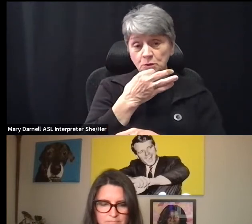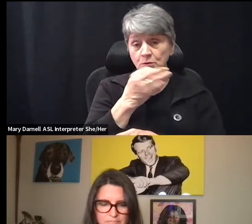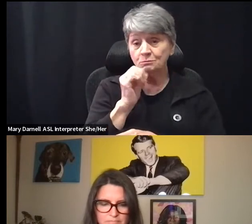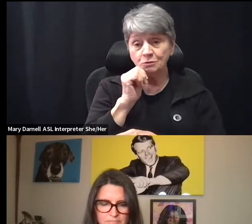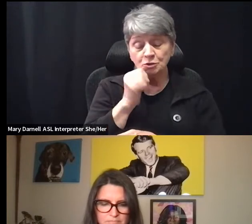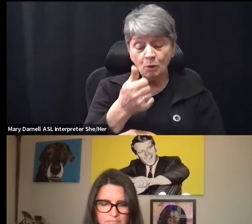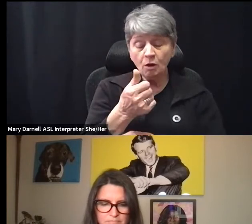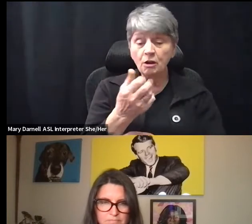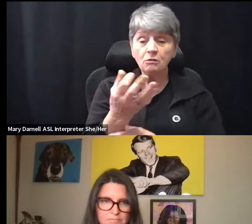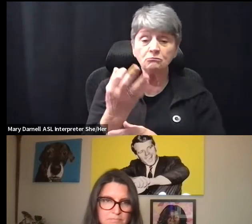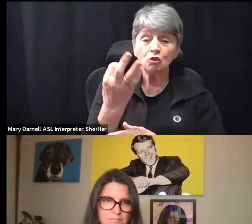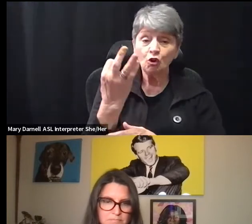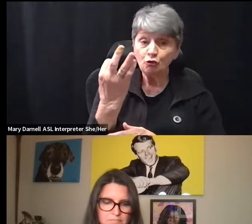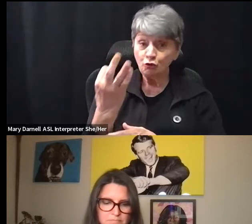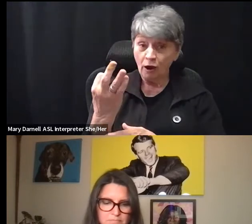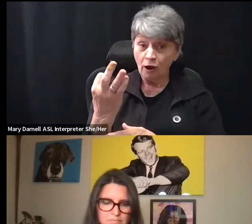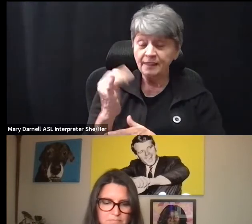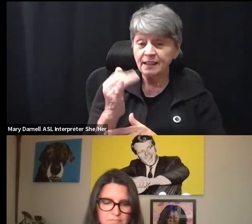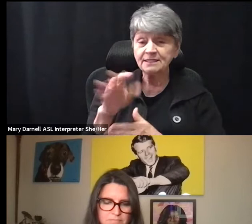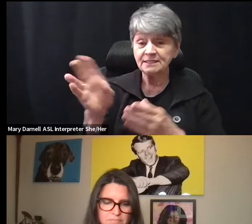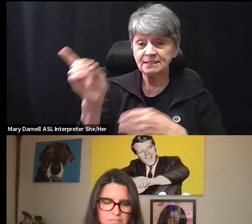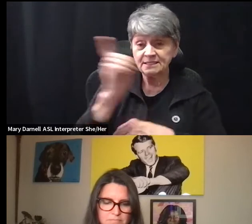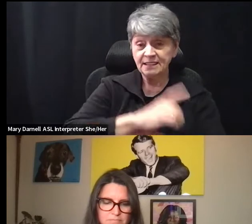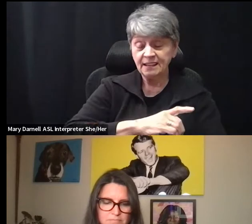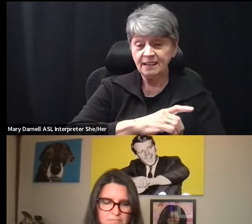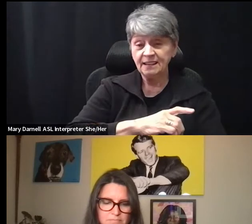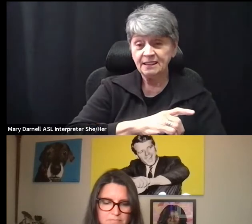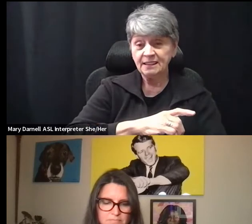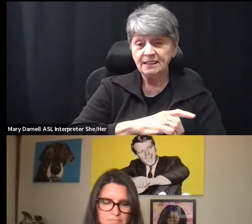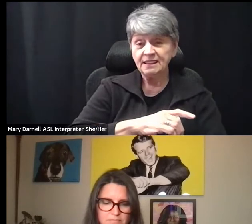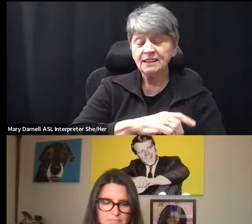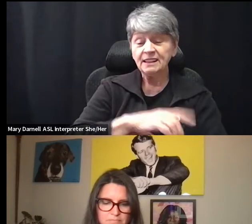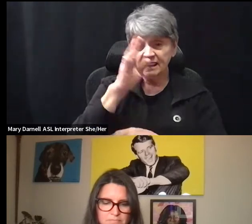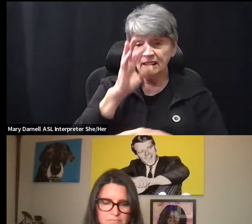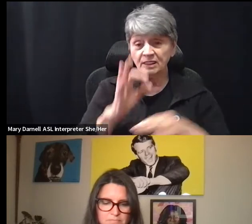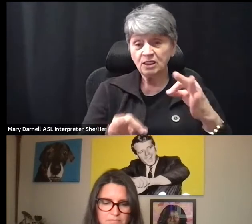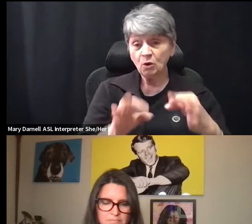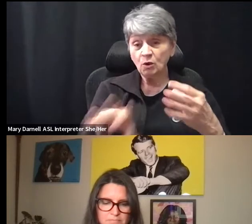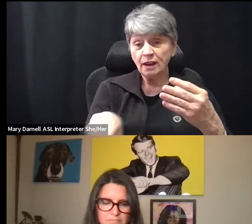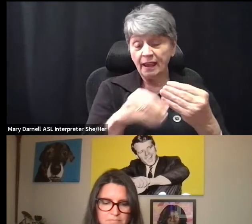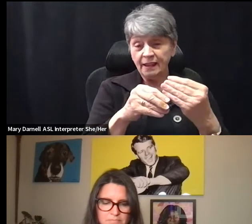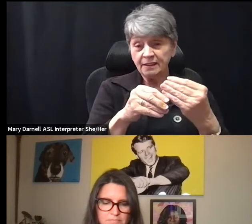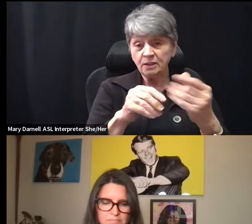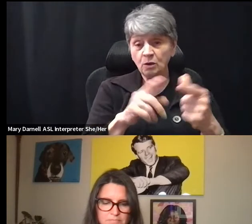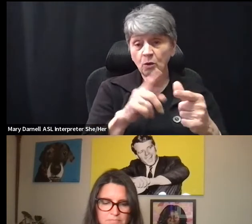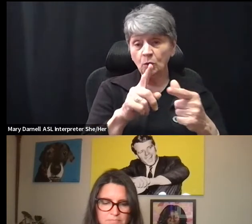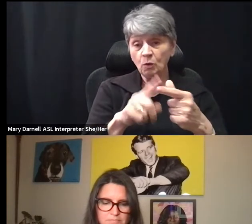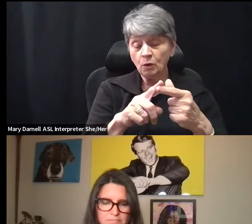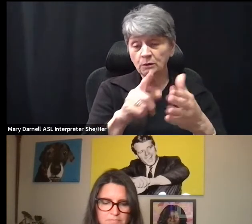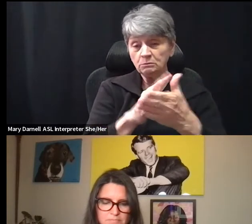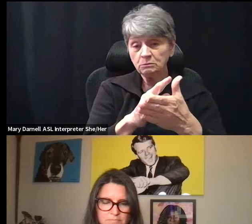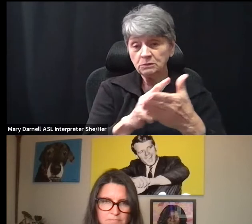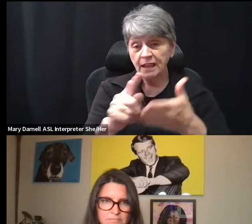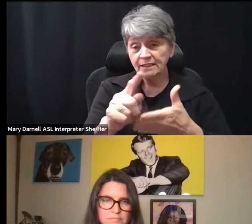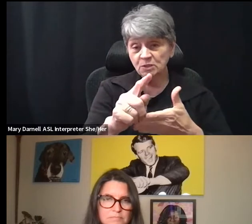which is a day that the Supreme Court added to their opinion day list this week, or it will come down next week,